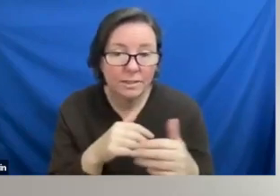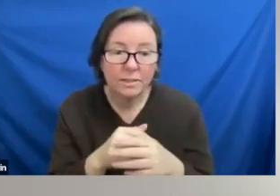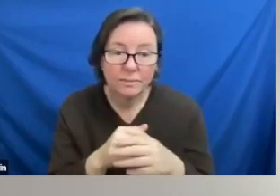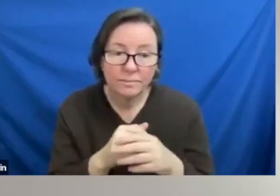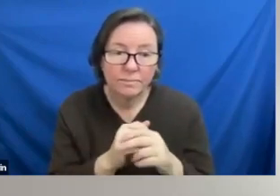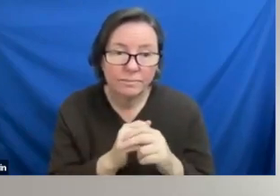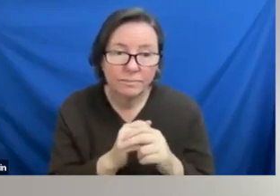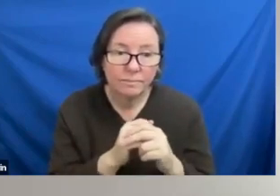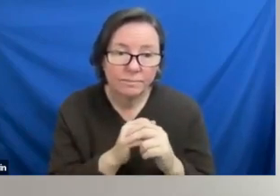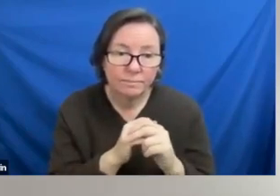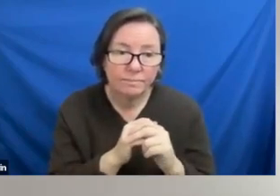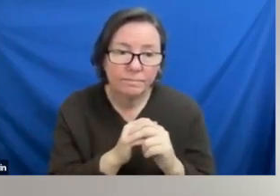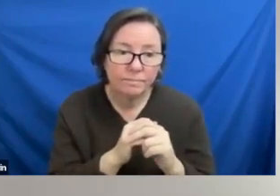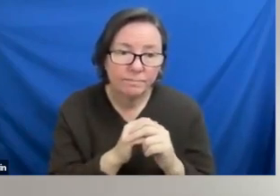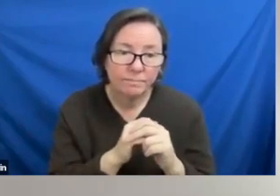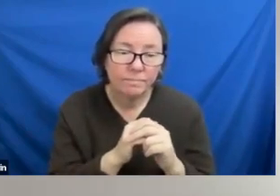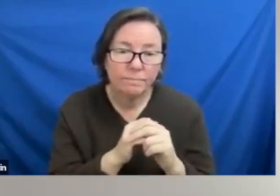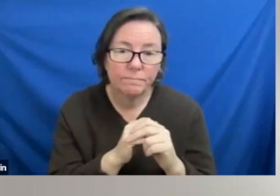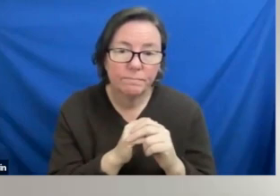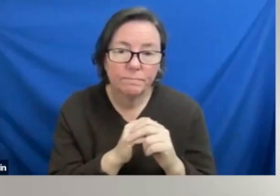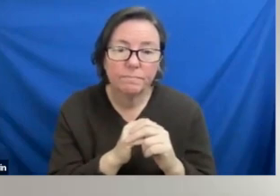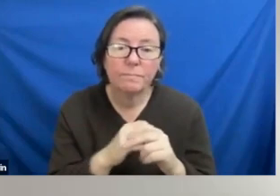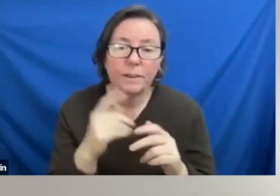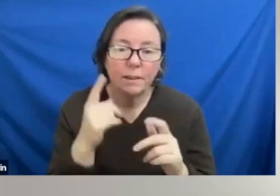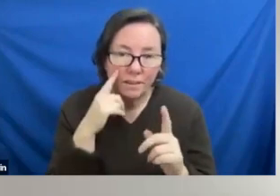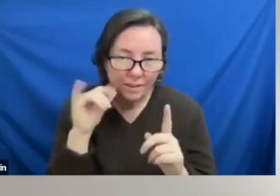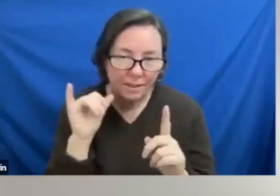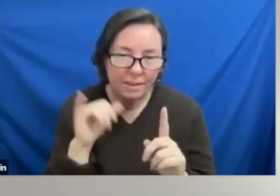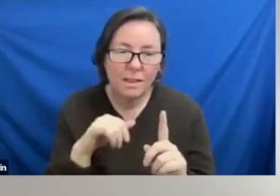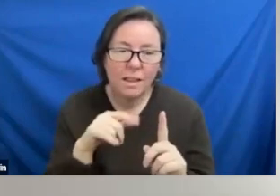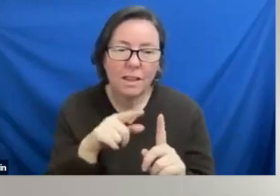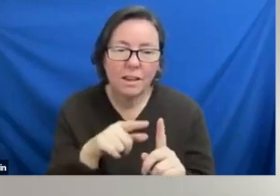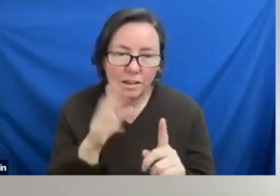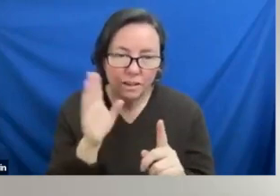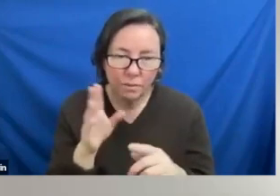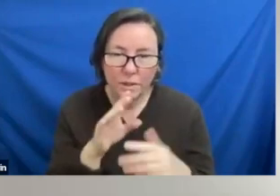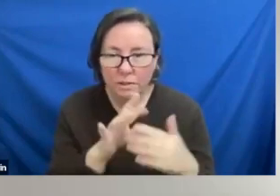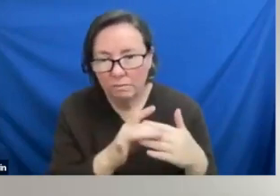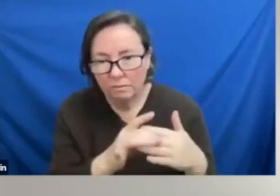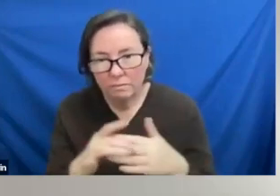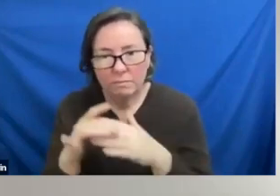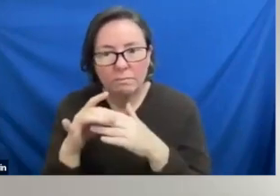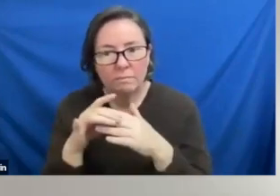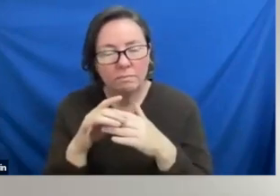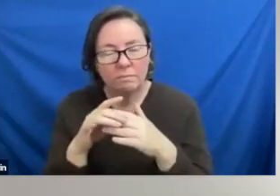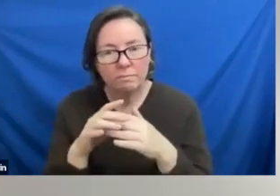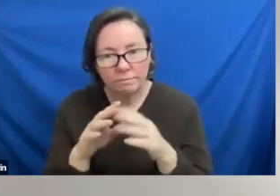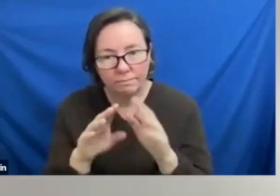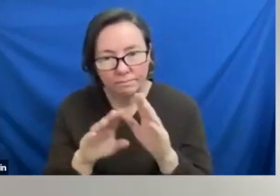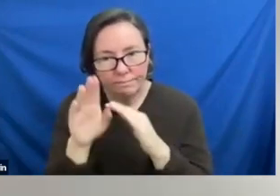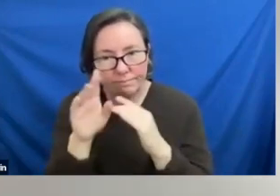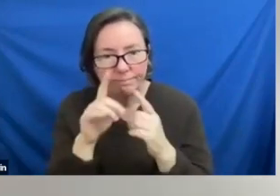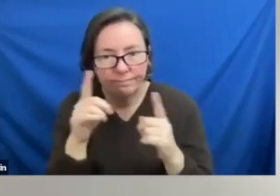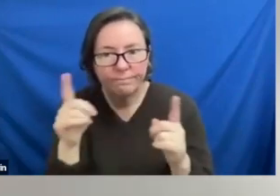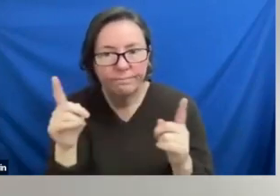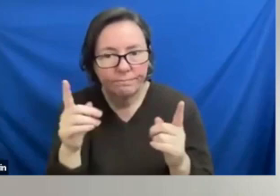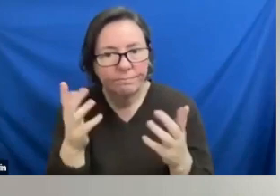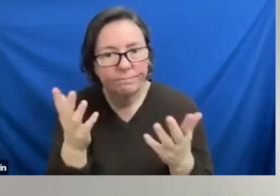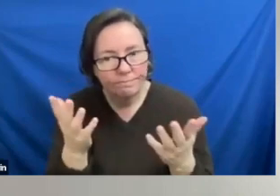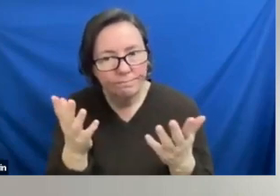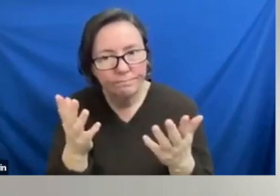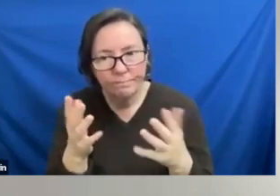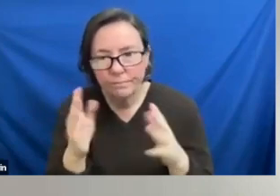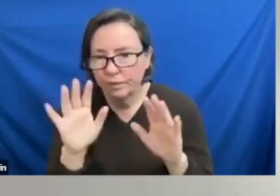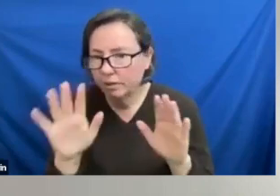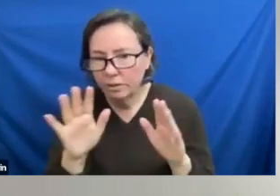dialogue, and that, I think will be, a byproduct of the